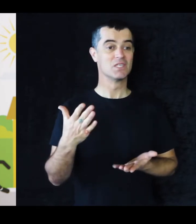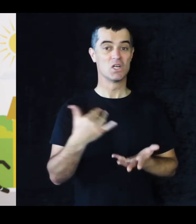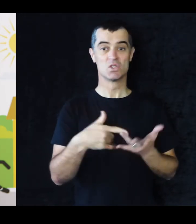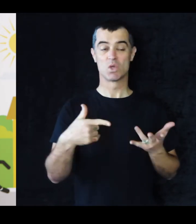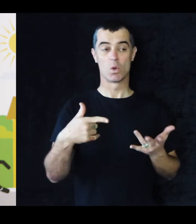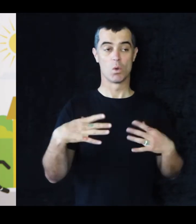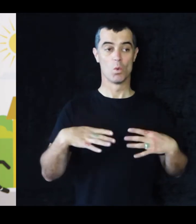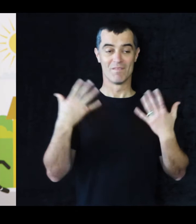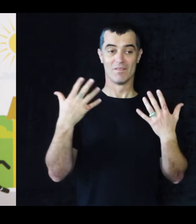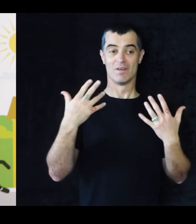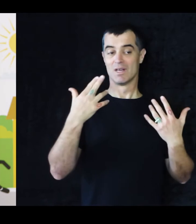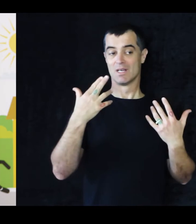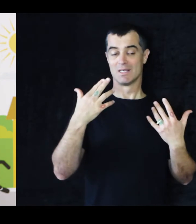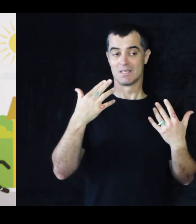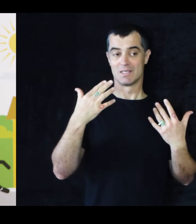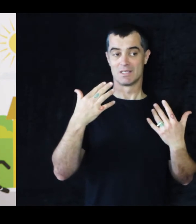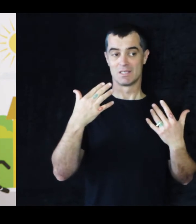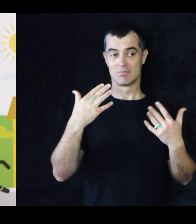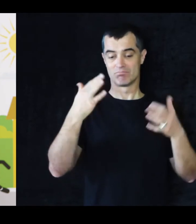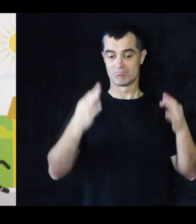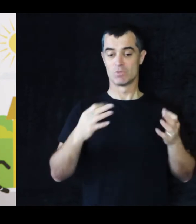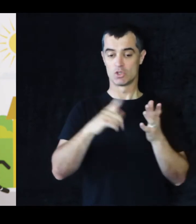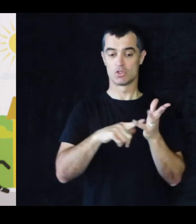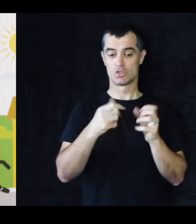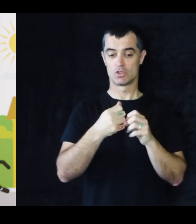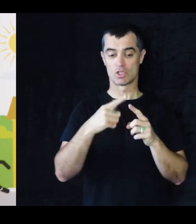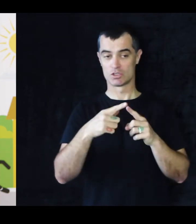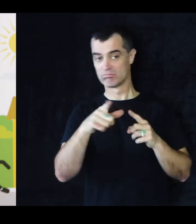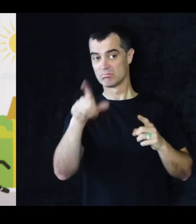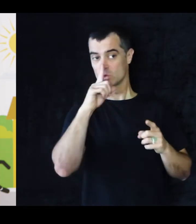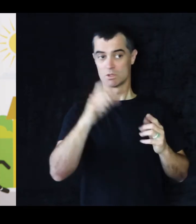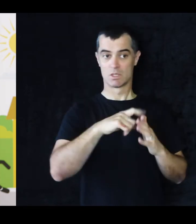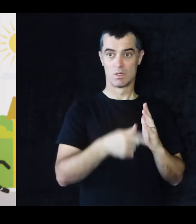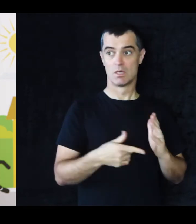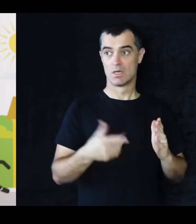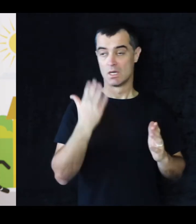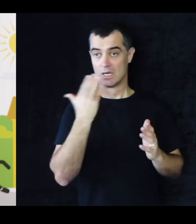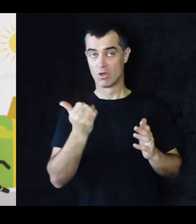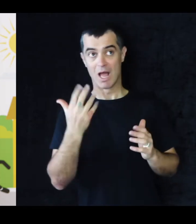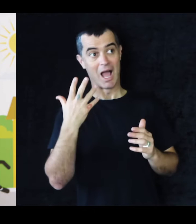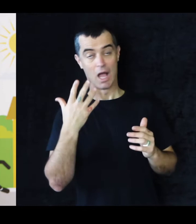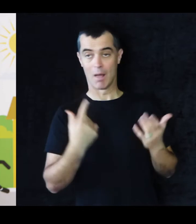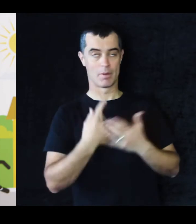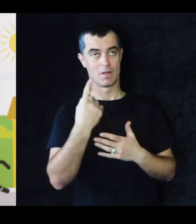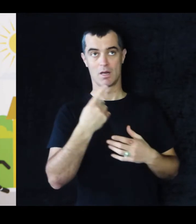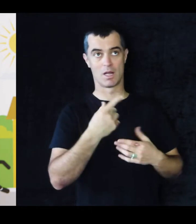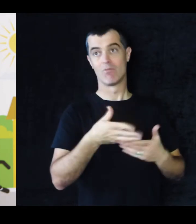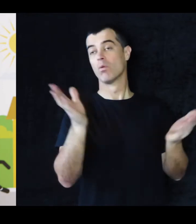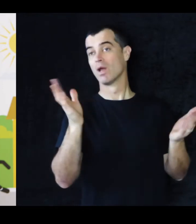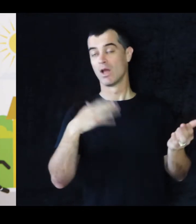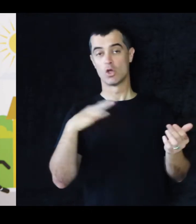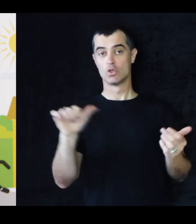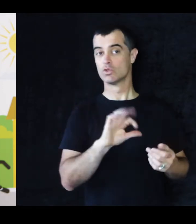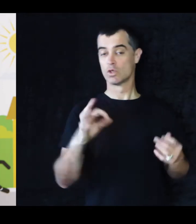are so judgmental of people who are disabled, even though it is everywhere and I shouldn't